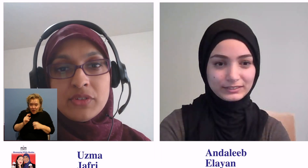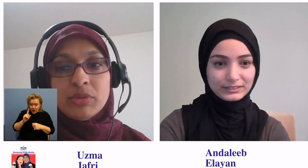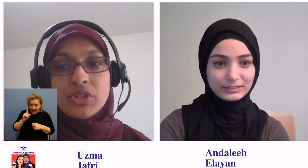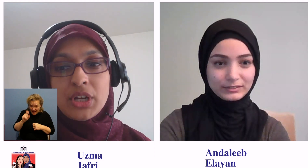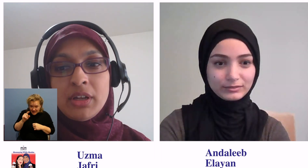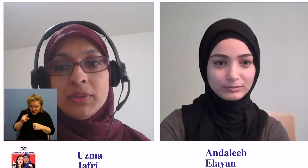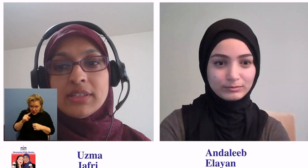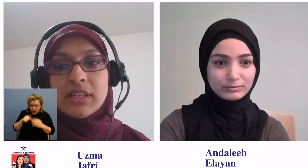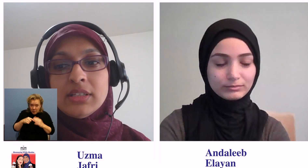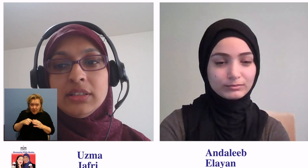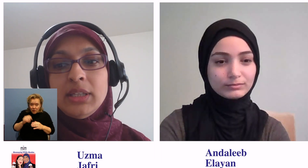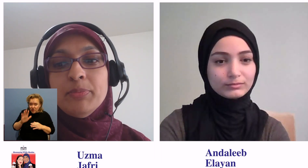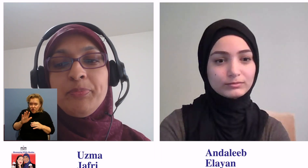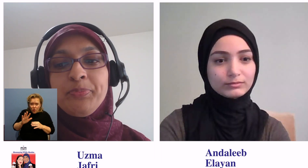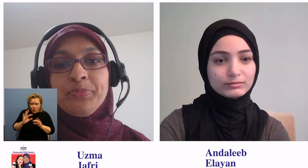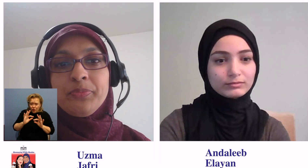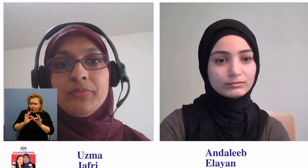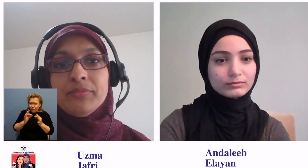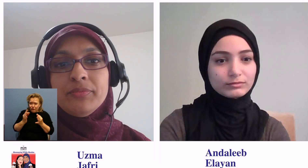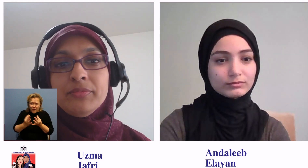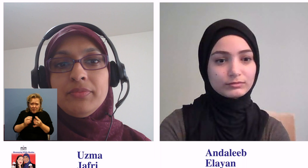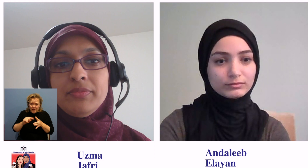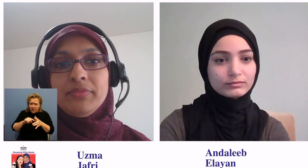whatever you're comfortable sharing with us on Dilip.